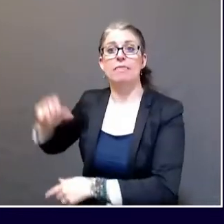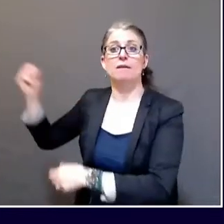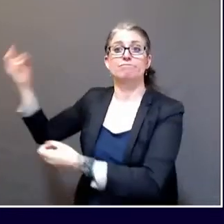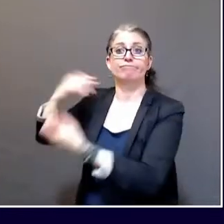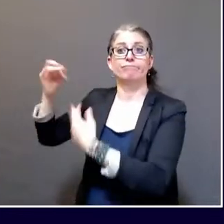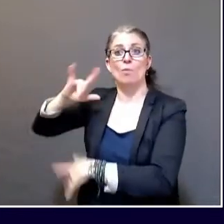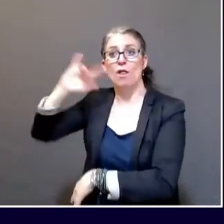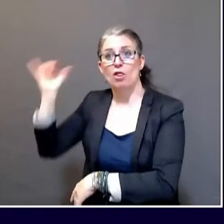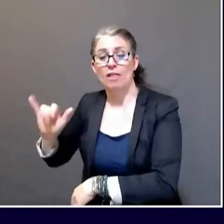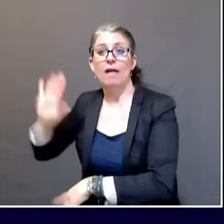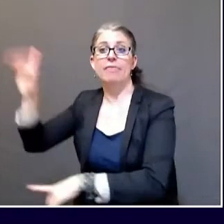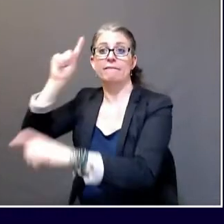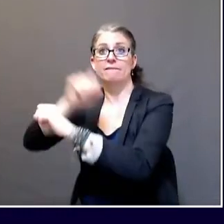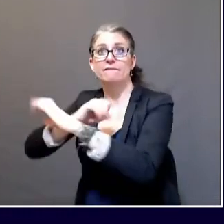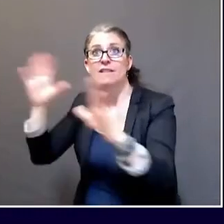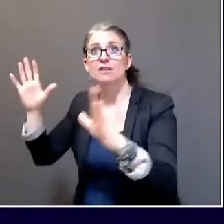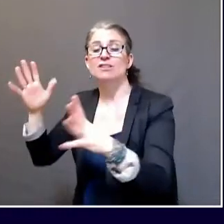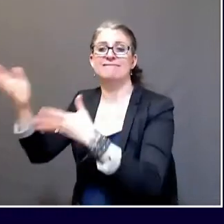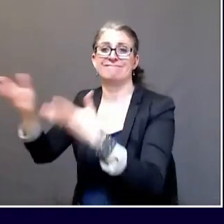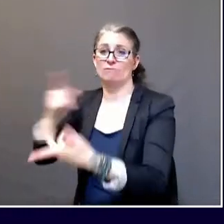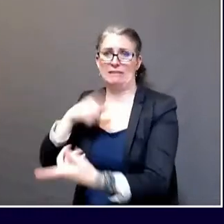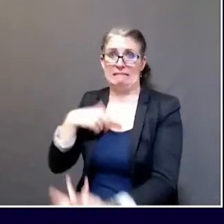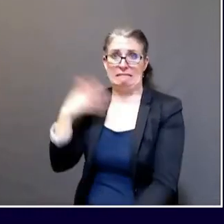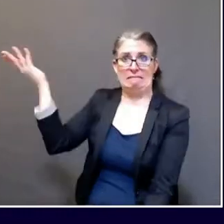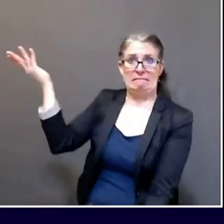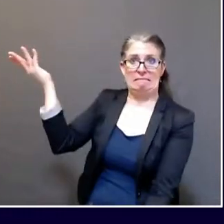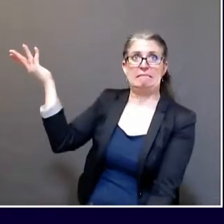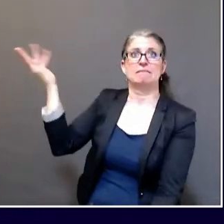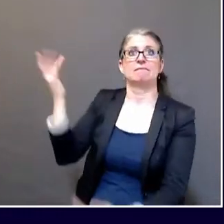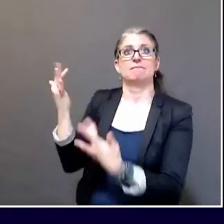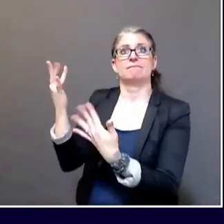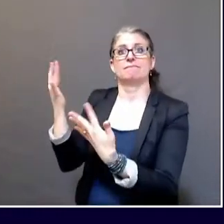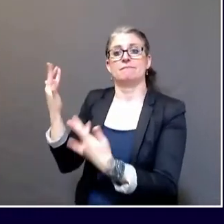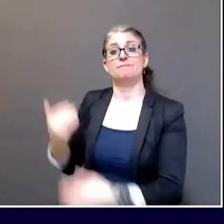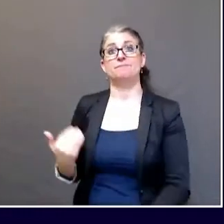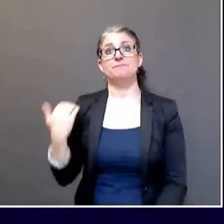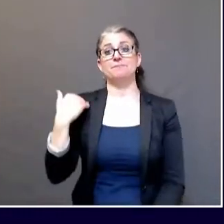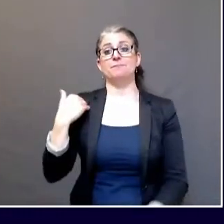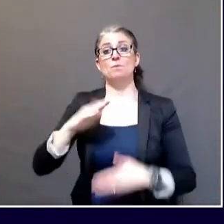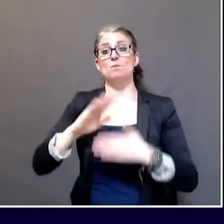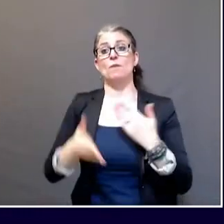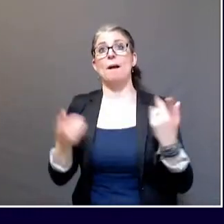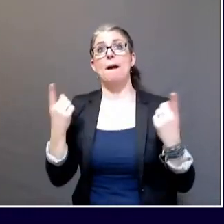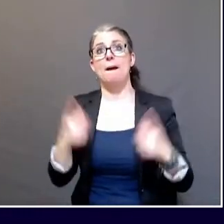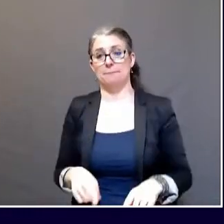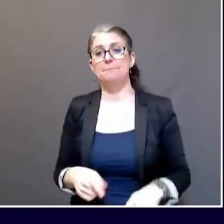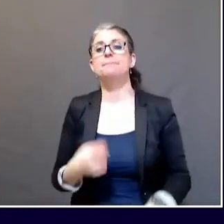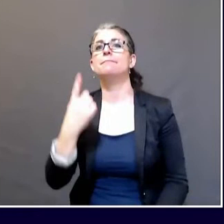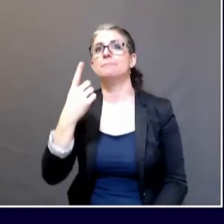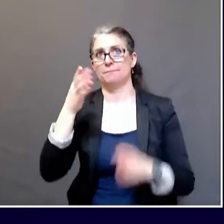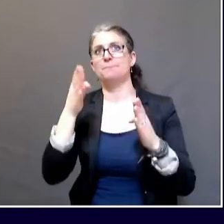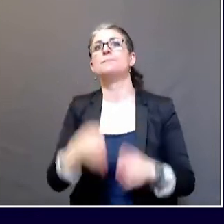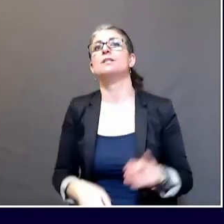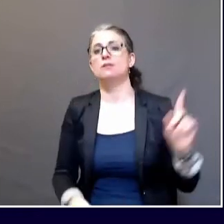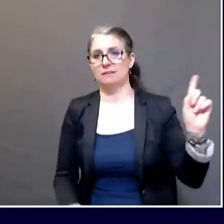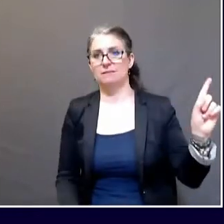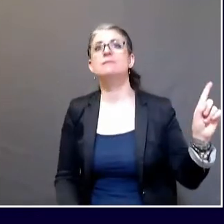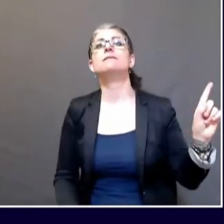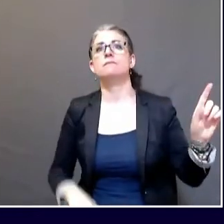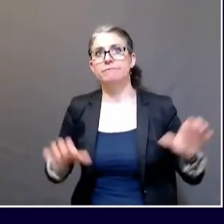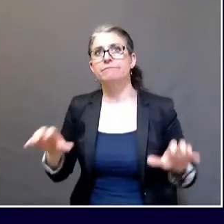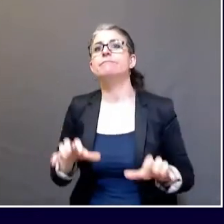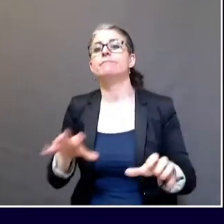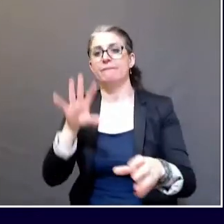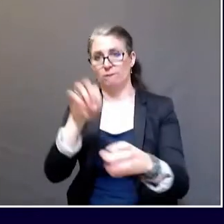with vaccines on just over the weekend, and this individual indicated that they don't foresee challenges,